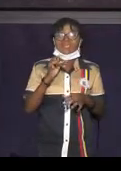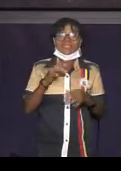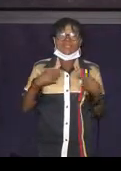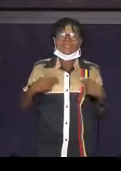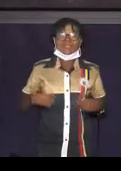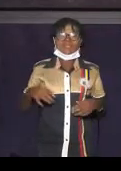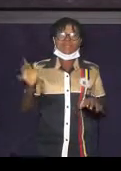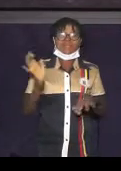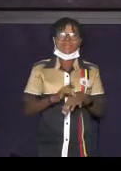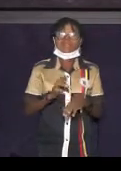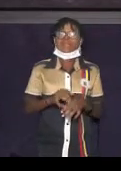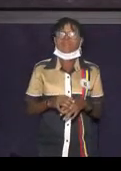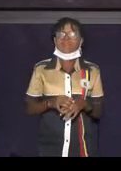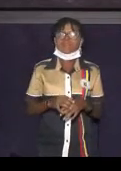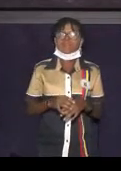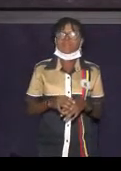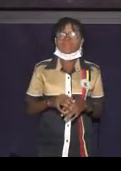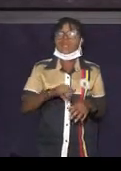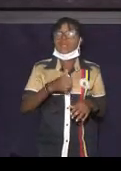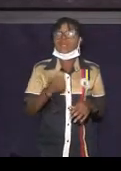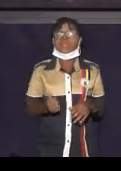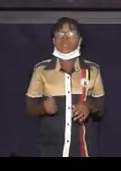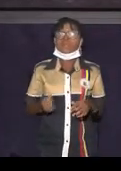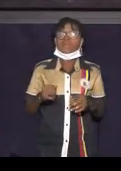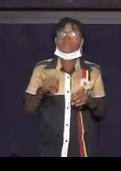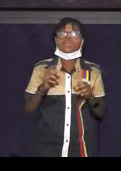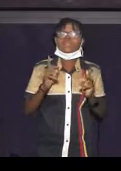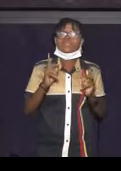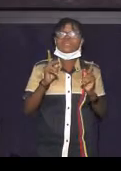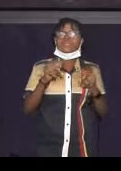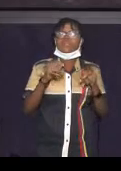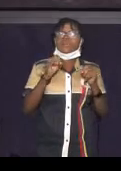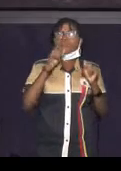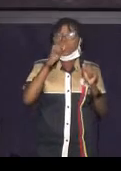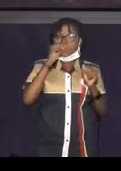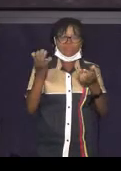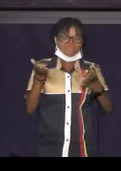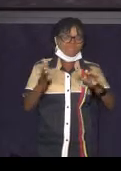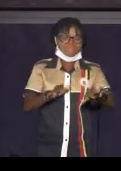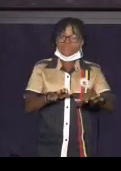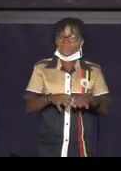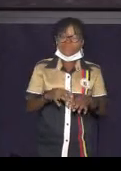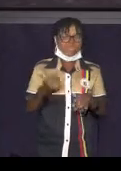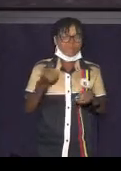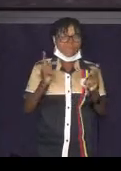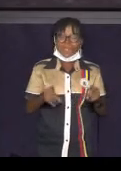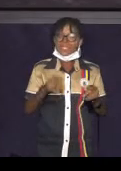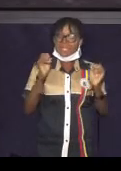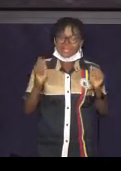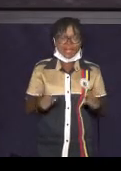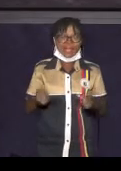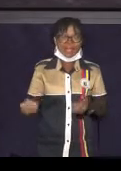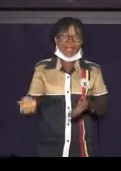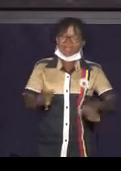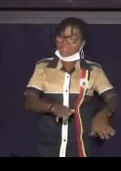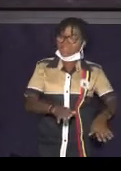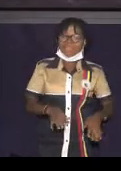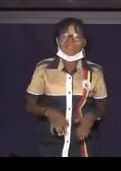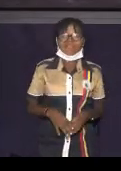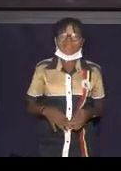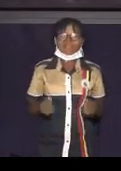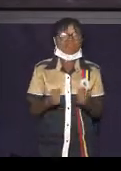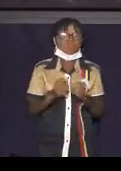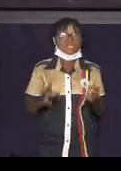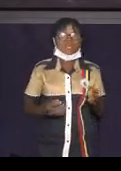So next one is possible that after everything, the person may just die untimely. So you can see that